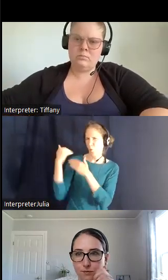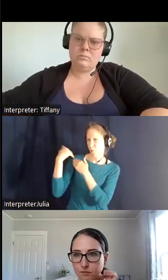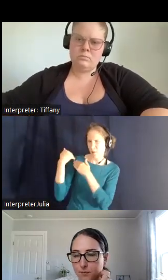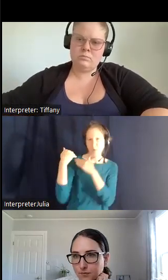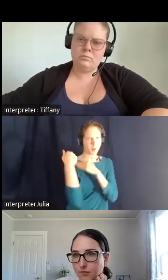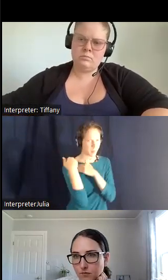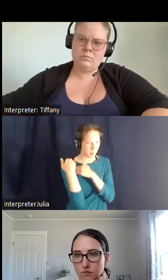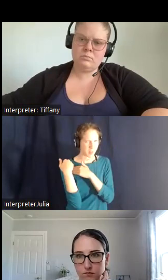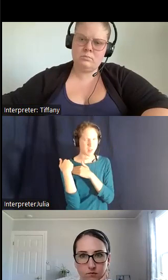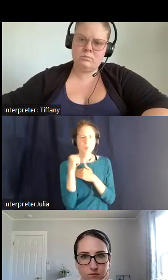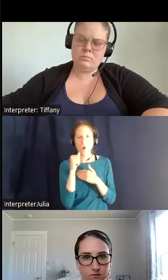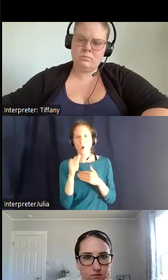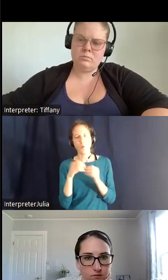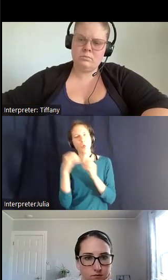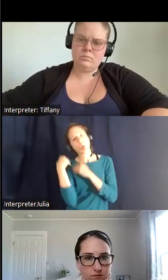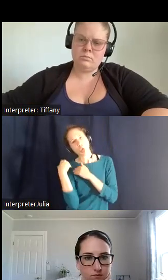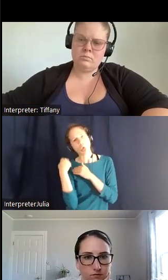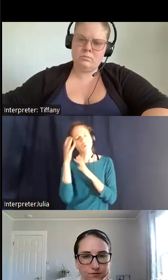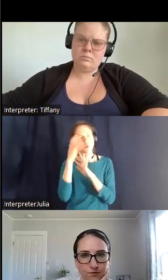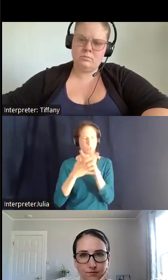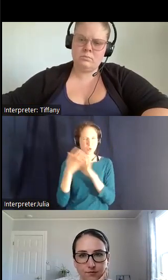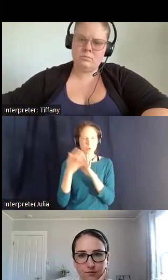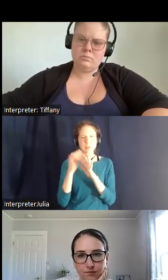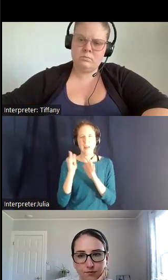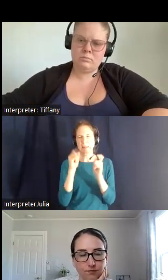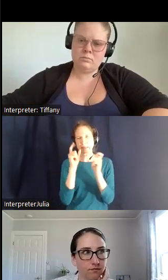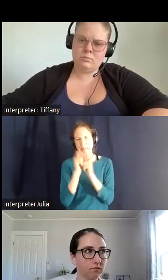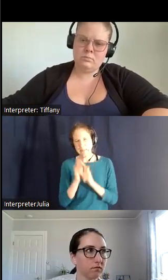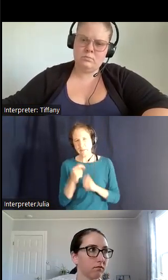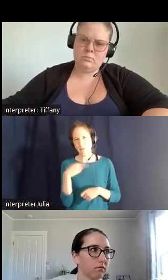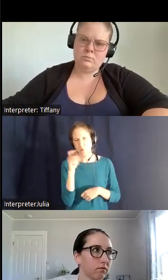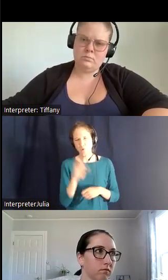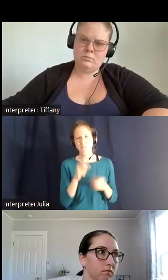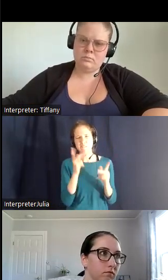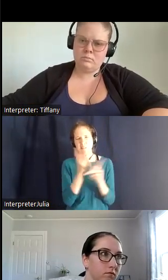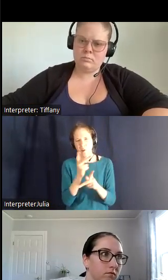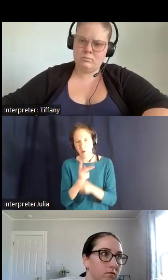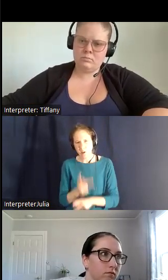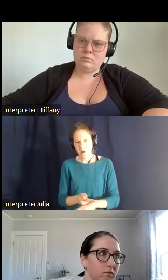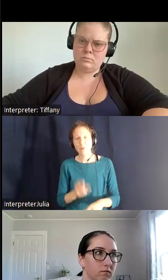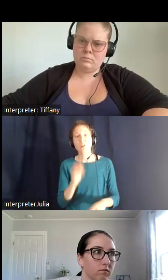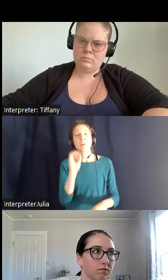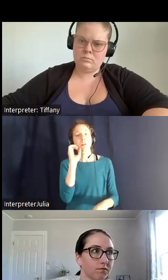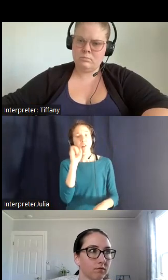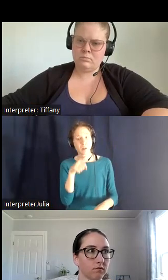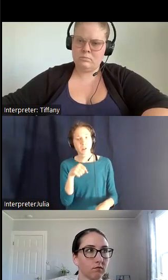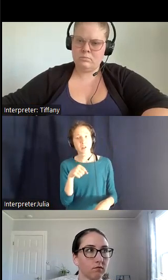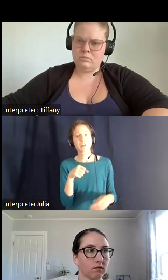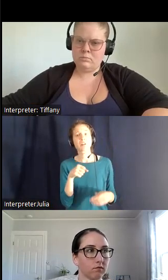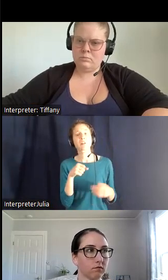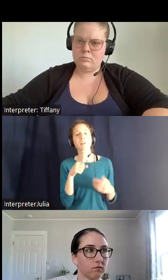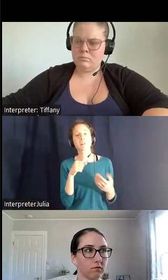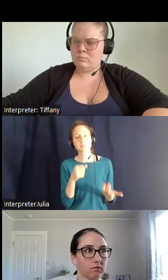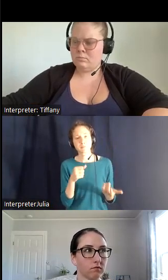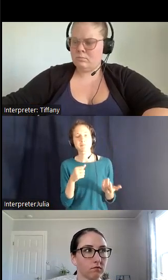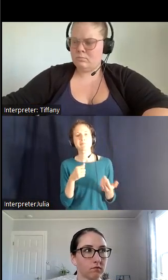additional confusion. That's just some of the detail in terms of, yes, I 100% hear